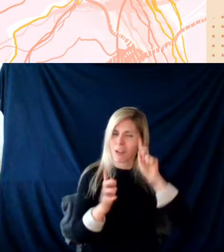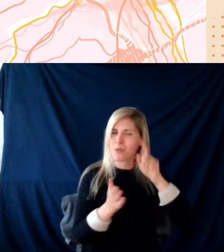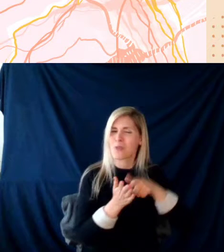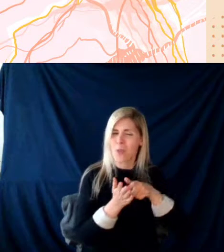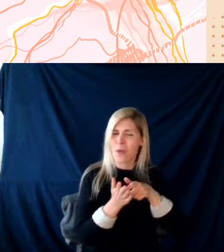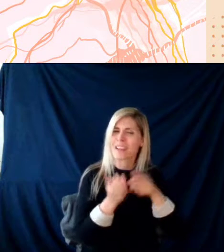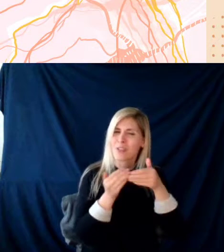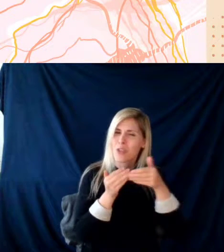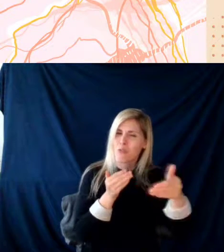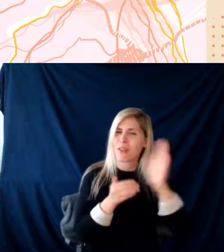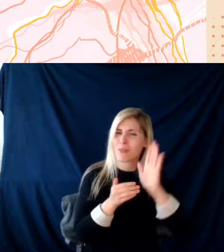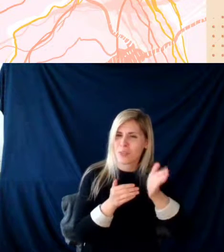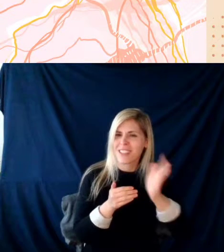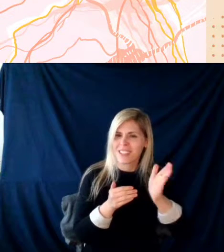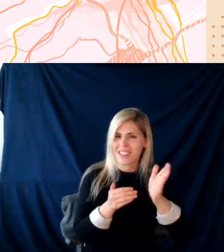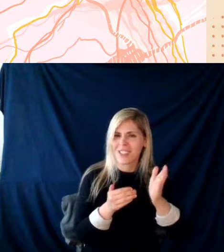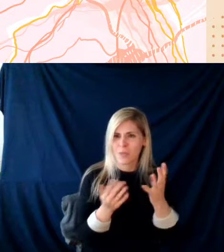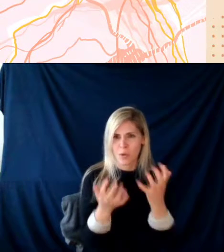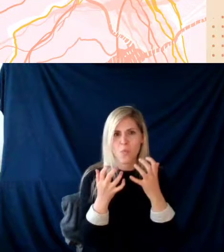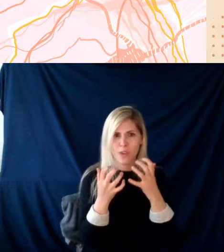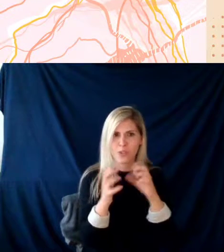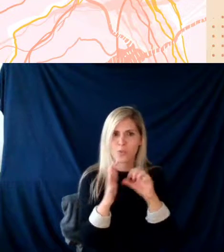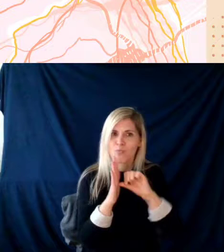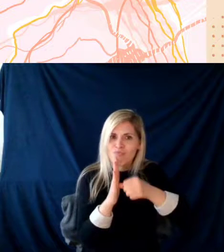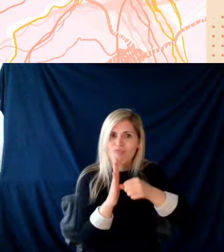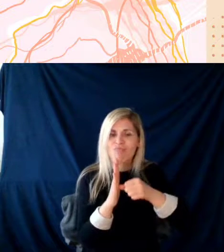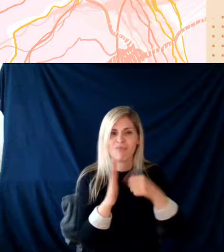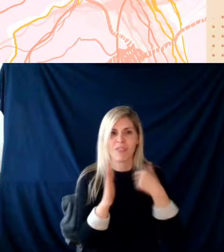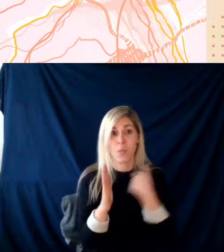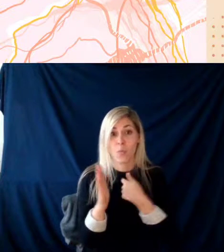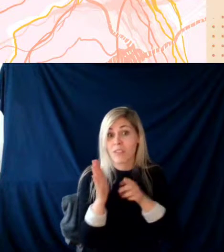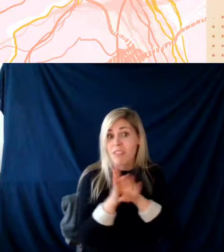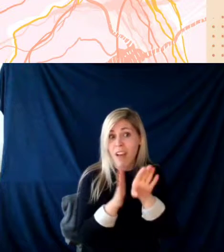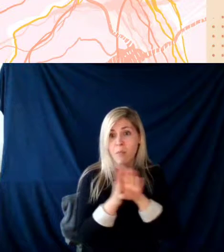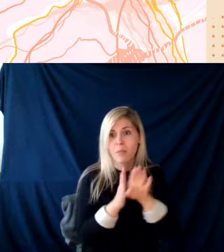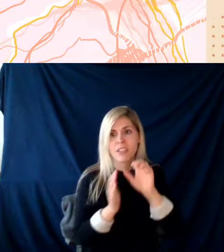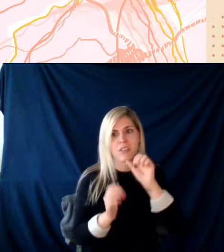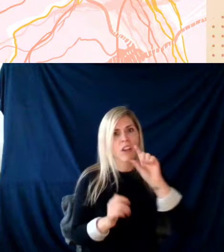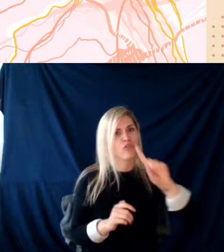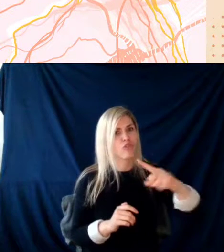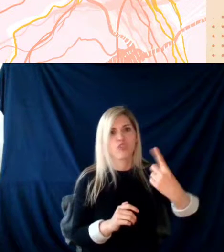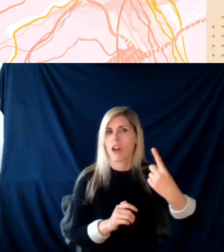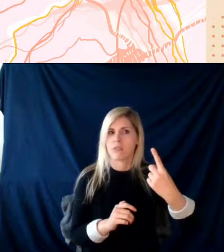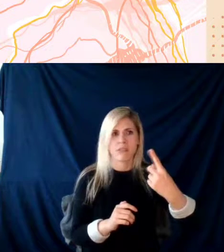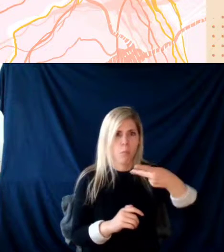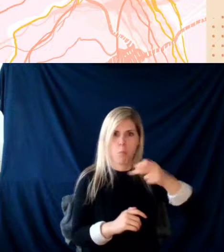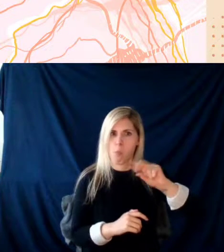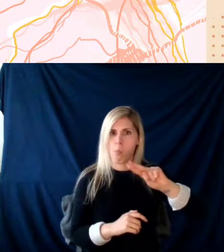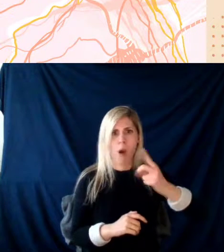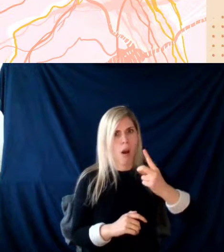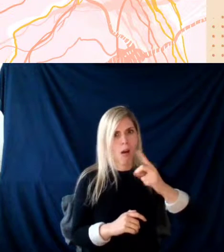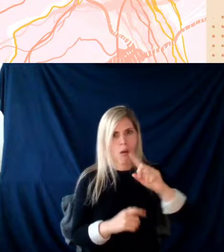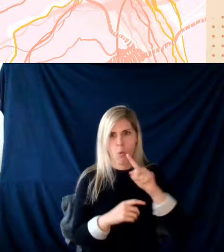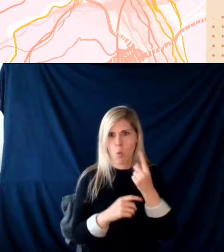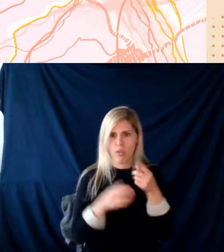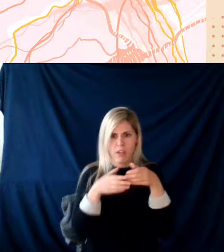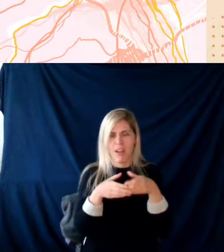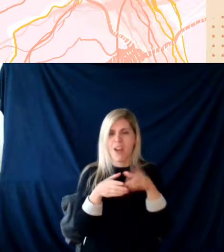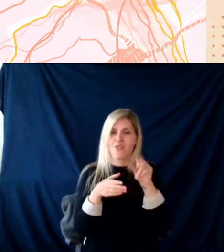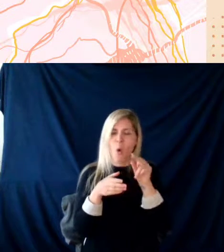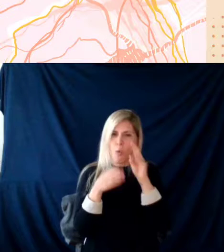as you'll see throughout our presentation, we want to emphasize that what we've developed is not just applied to Pong. It can be applied